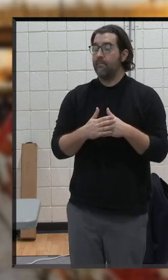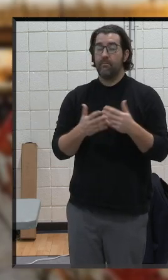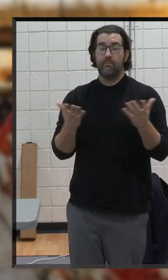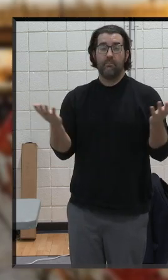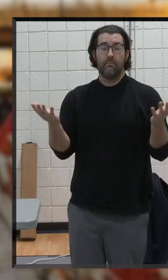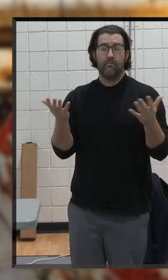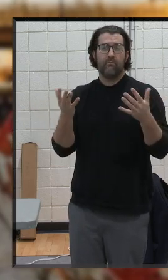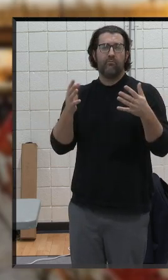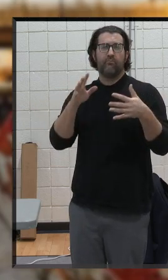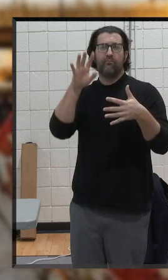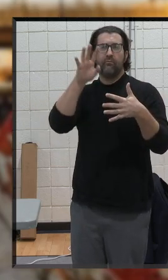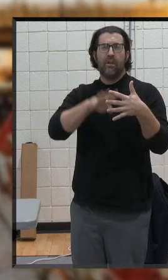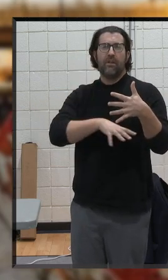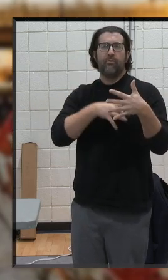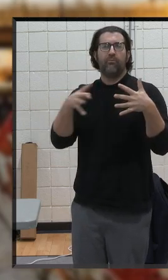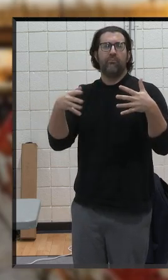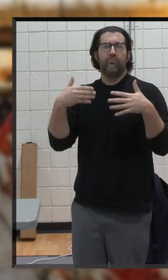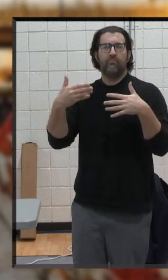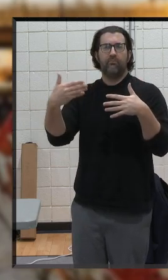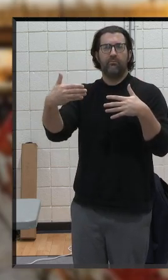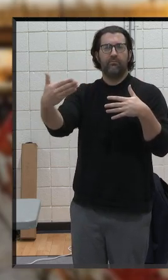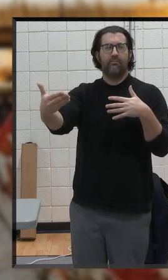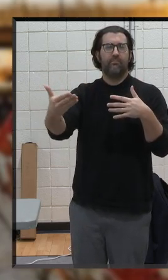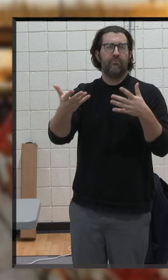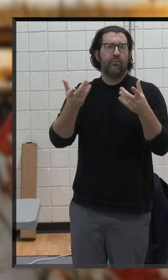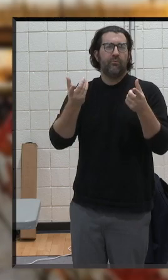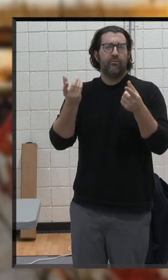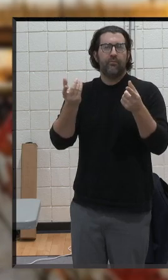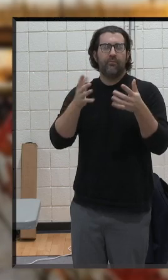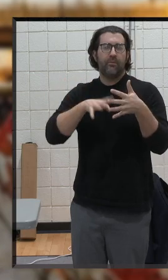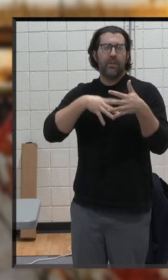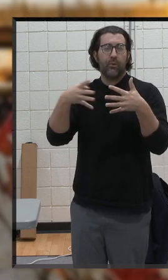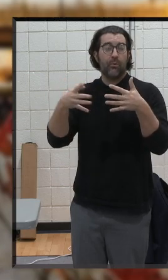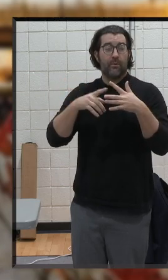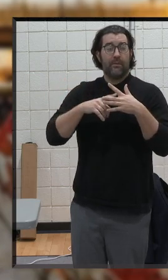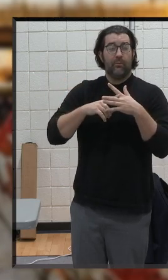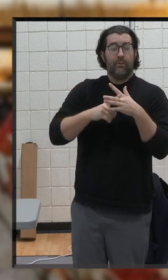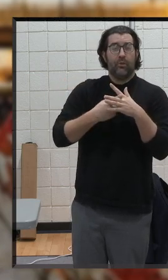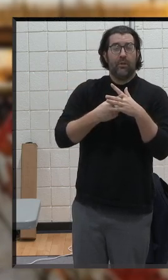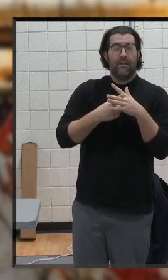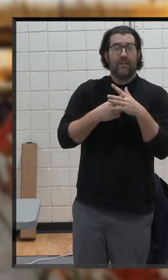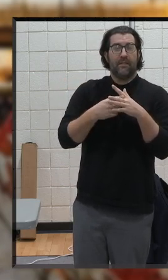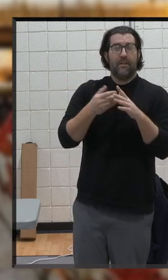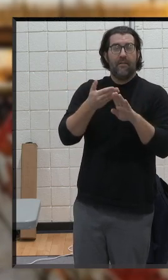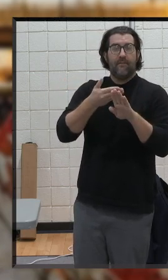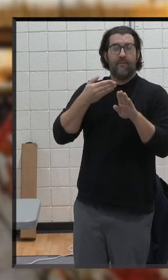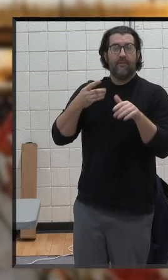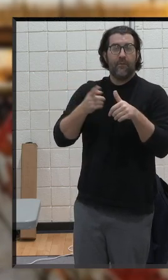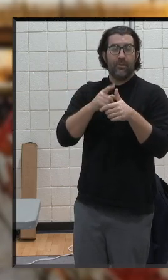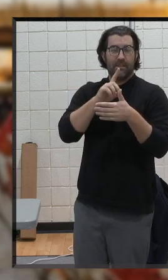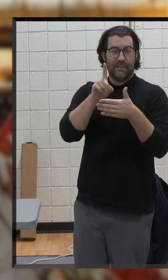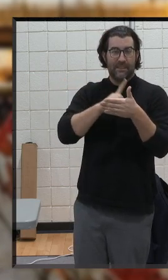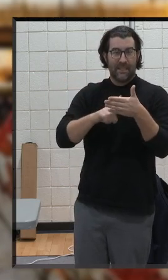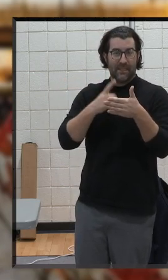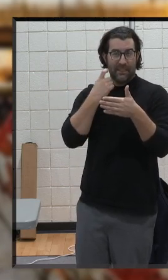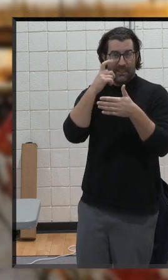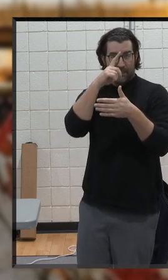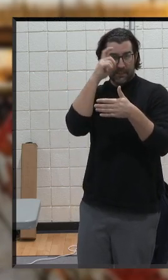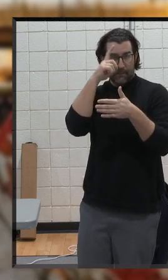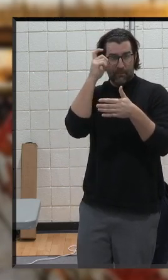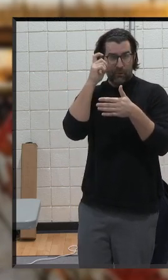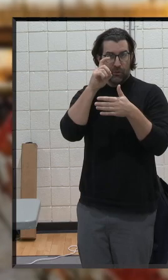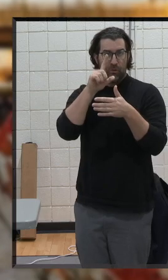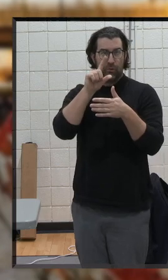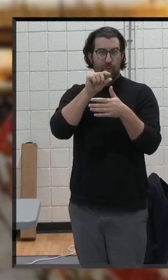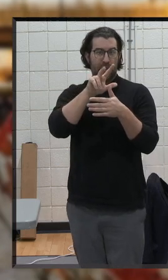So schedule, where are we at and where are we headed? So we started preliminary design this past summer, so the summer